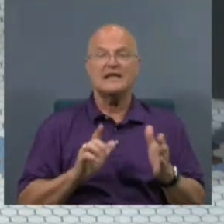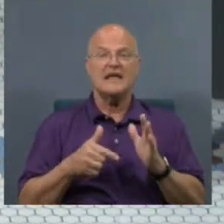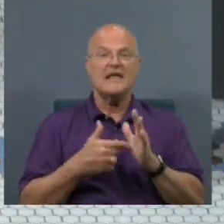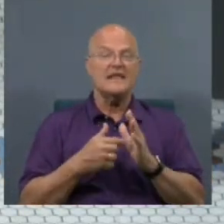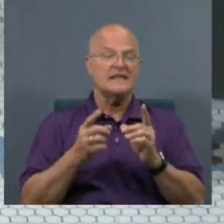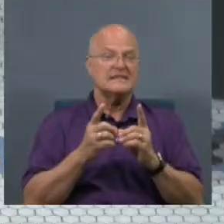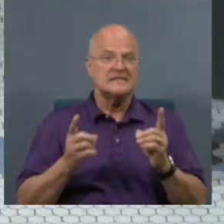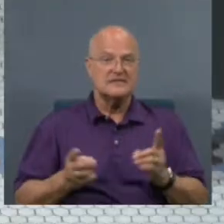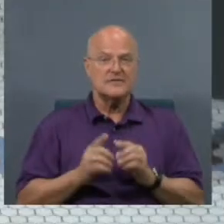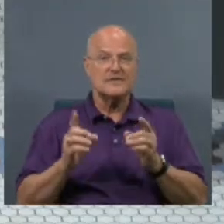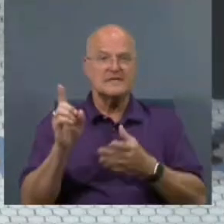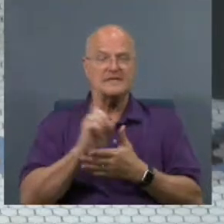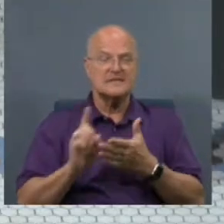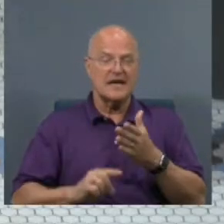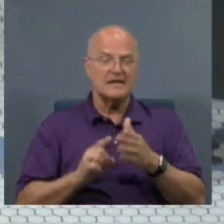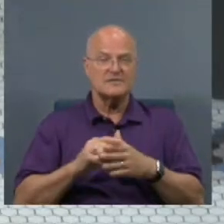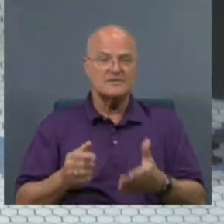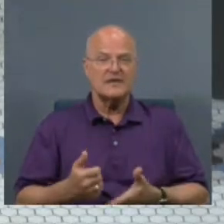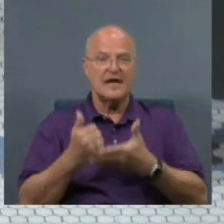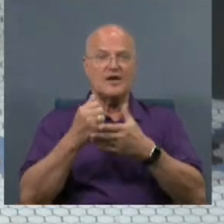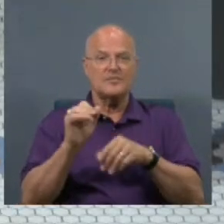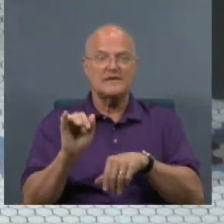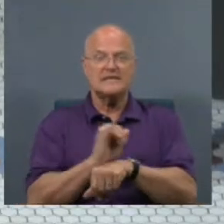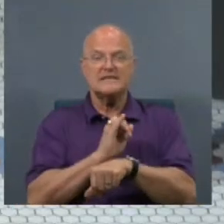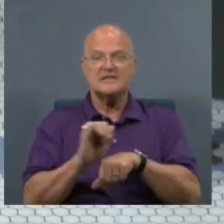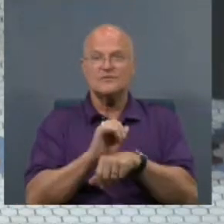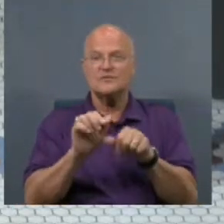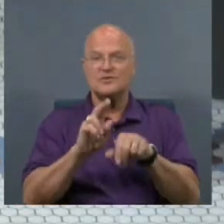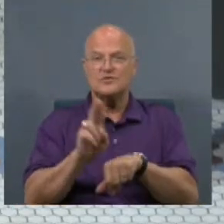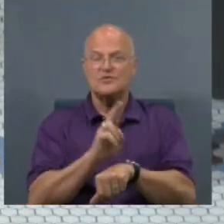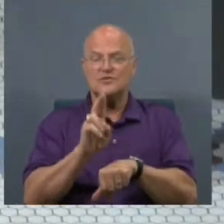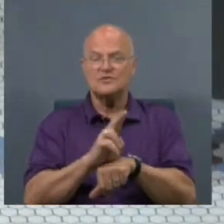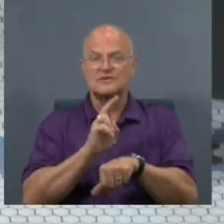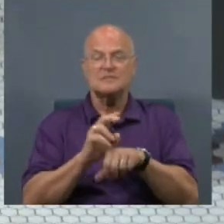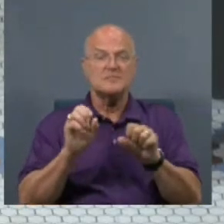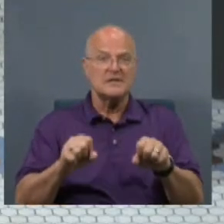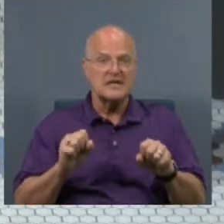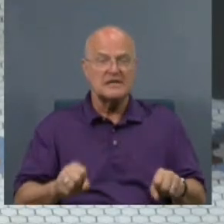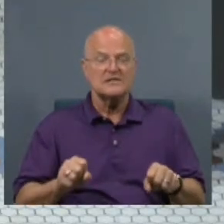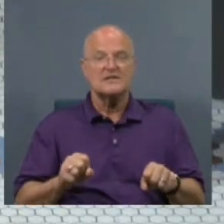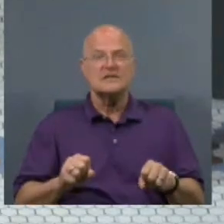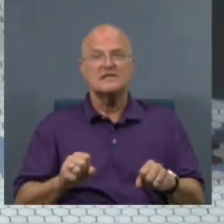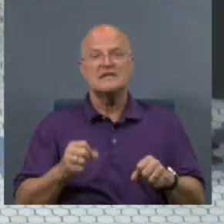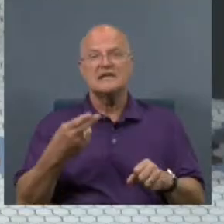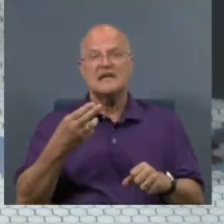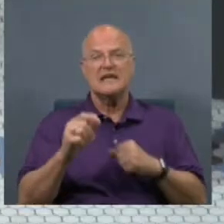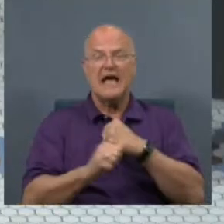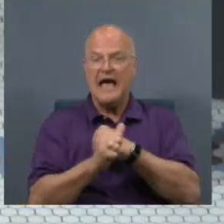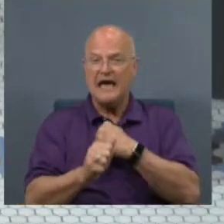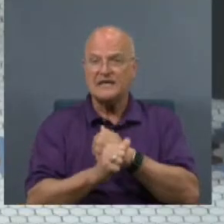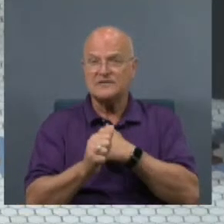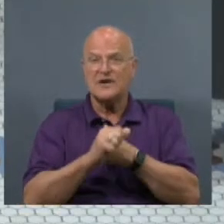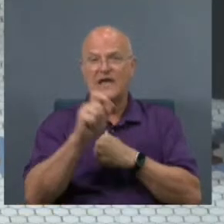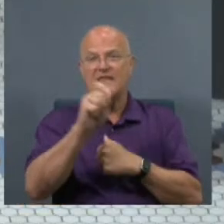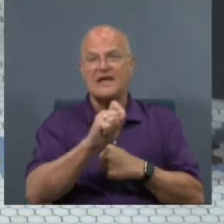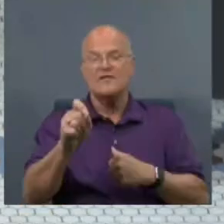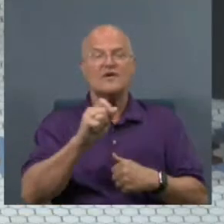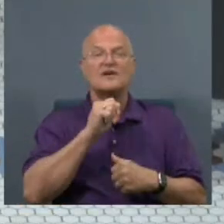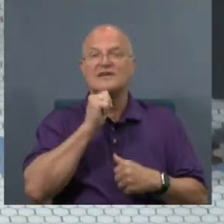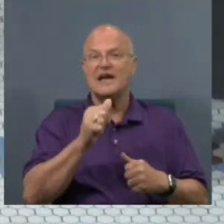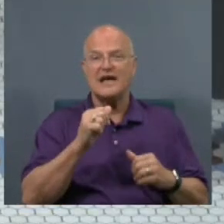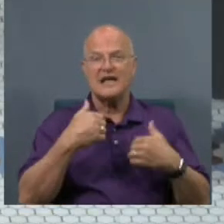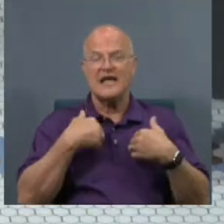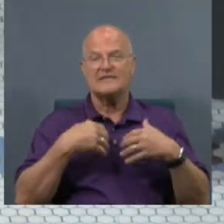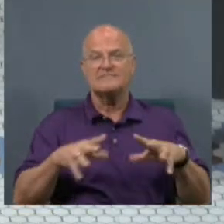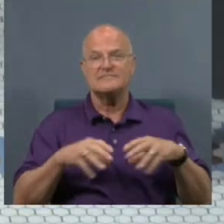district is designed to accommodate industrial uses which involve potentially objectionable uses and hazards and which therefore cannot be reasonably expected